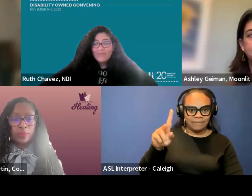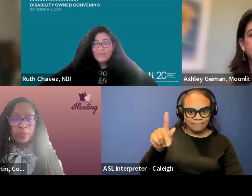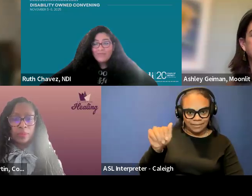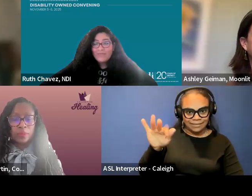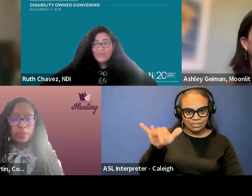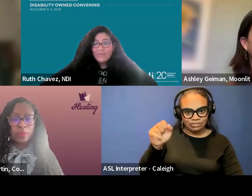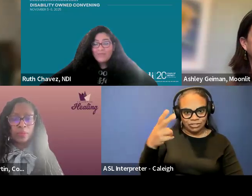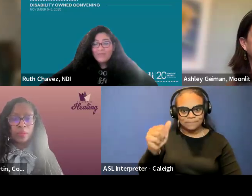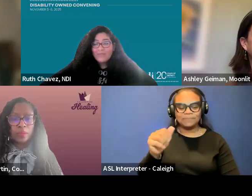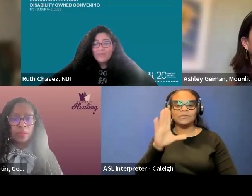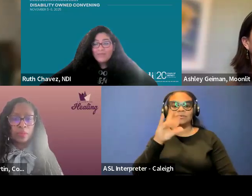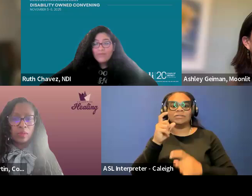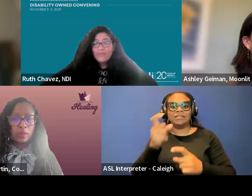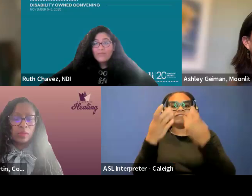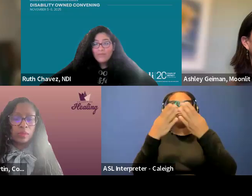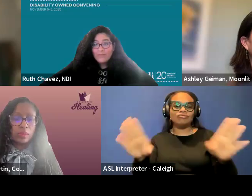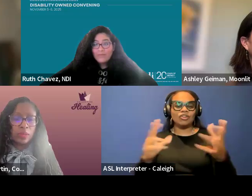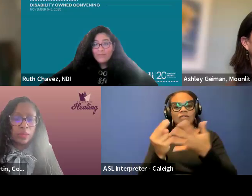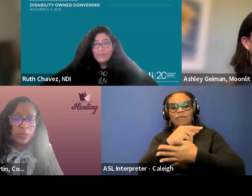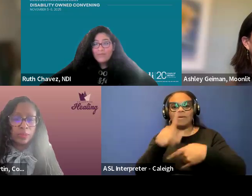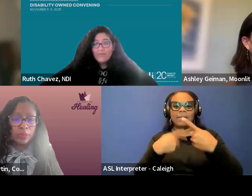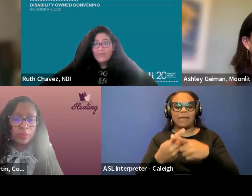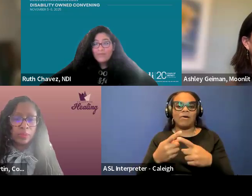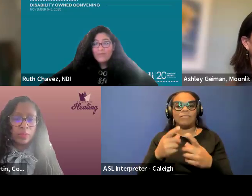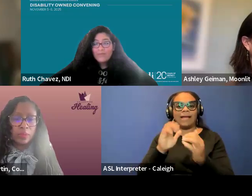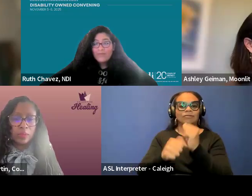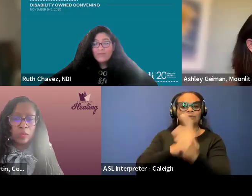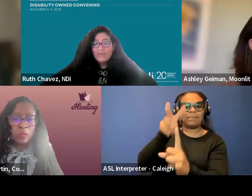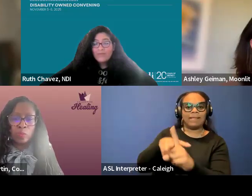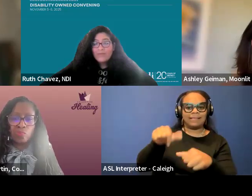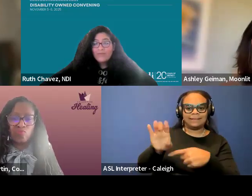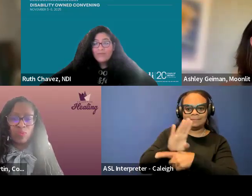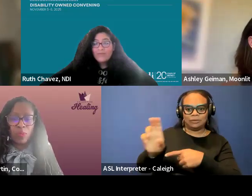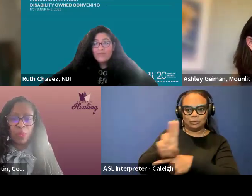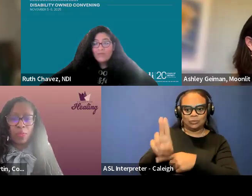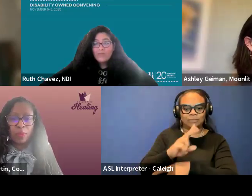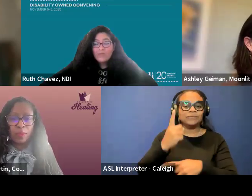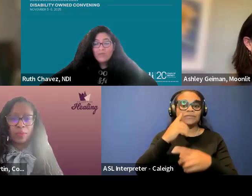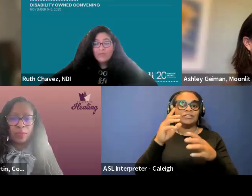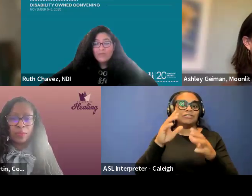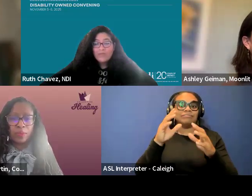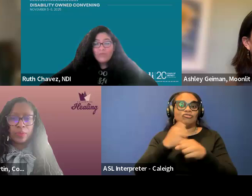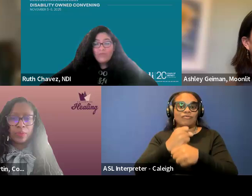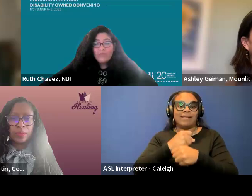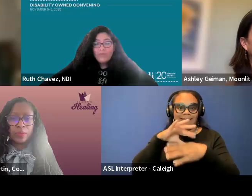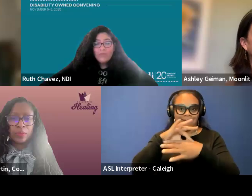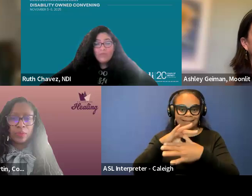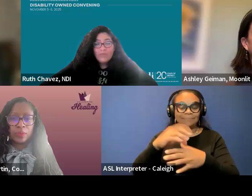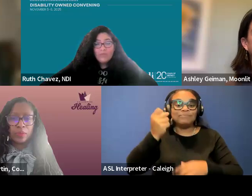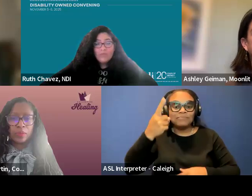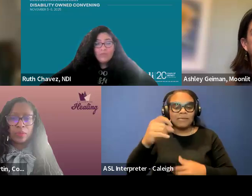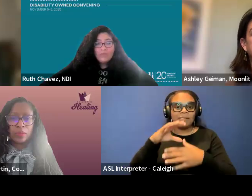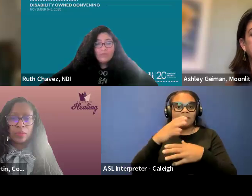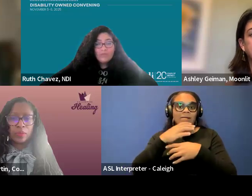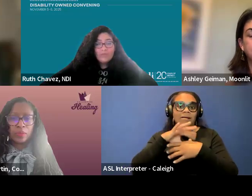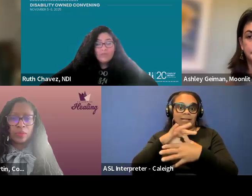a general overview of practical business use, such as content creation, which content creation is